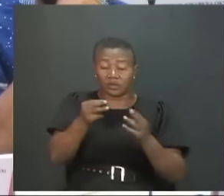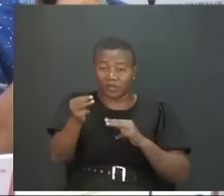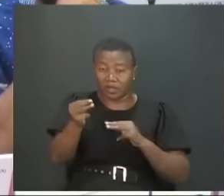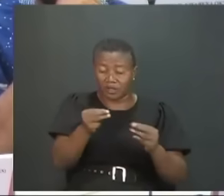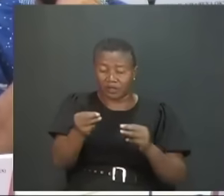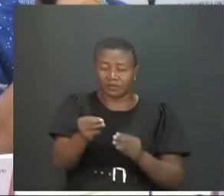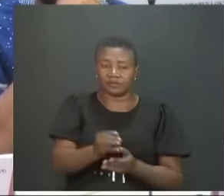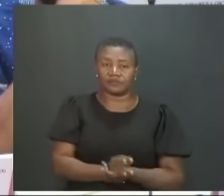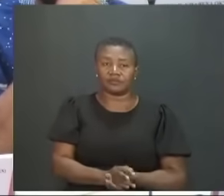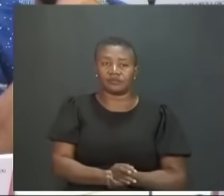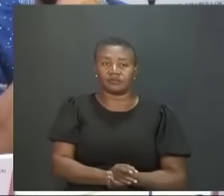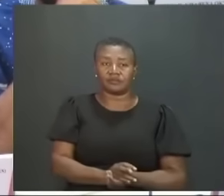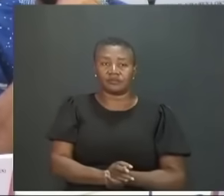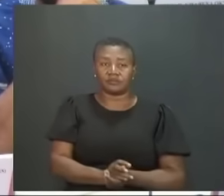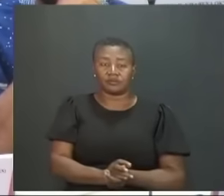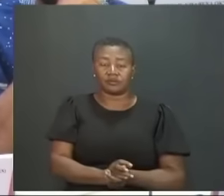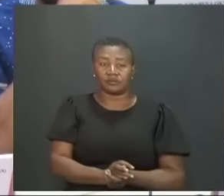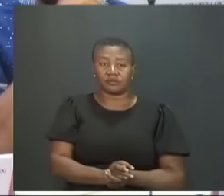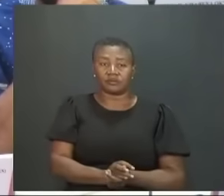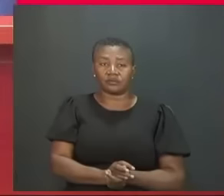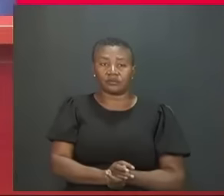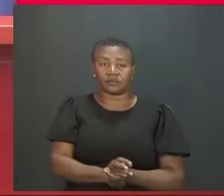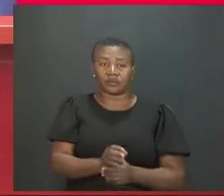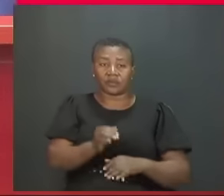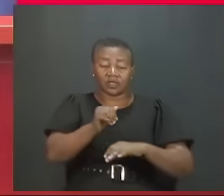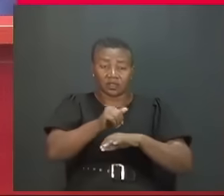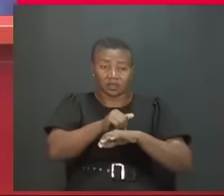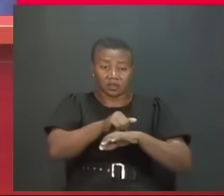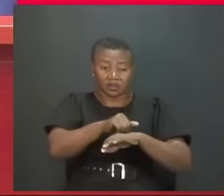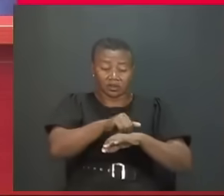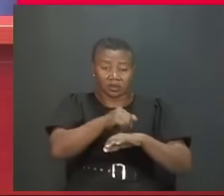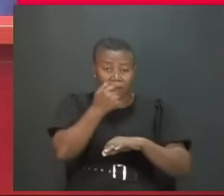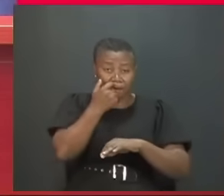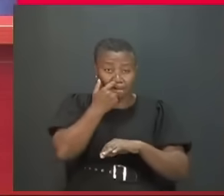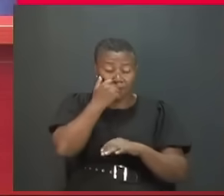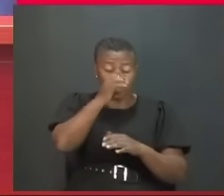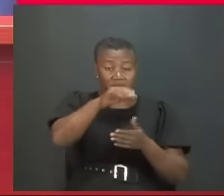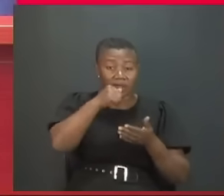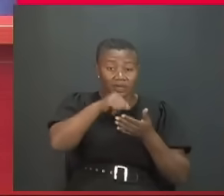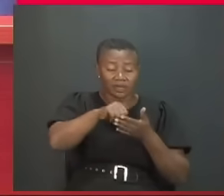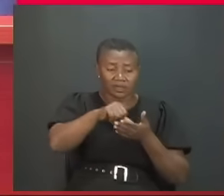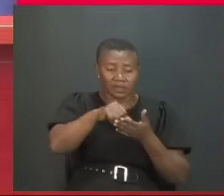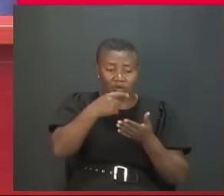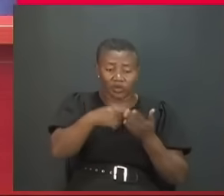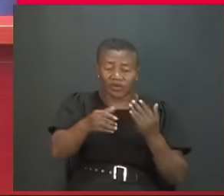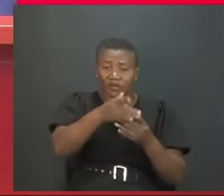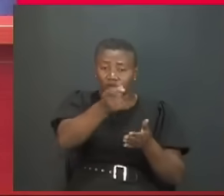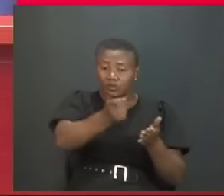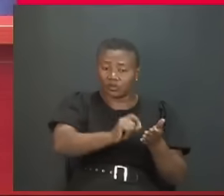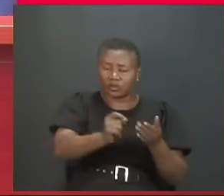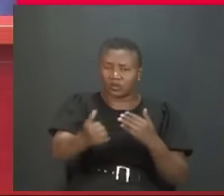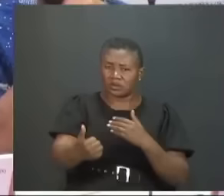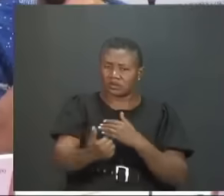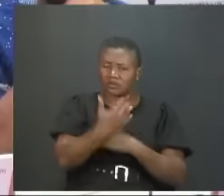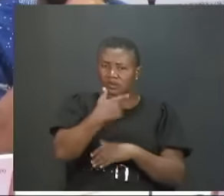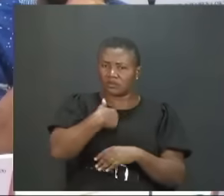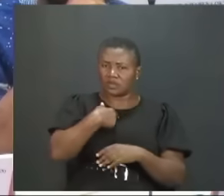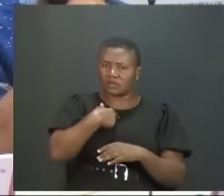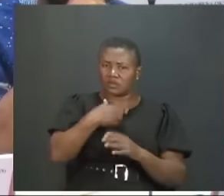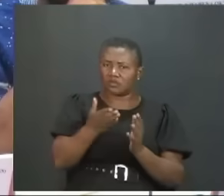it was now sent, your minutes was sent to me via WhatsApp. Mr. Speaker,